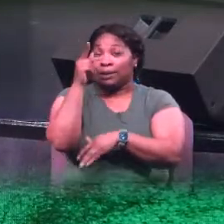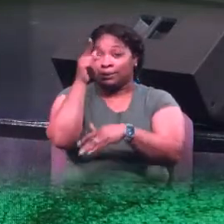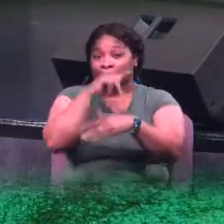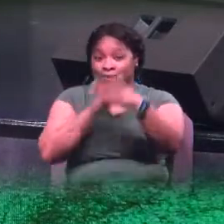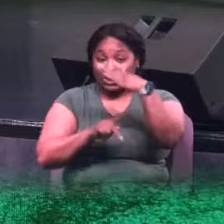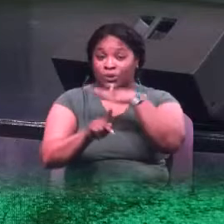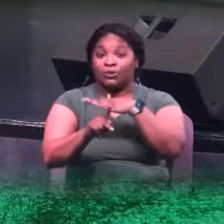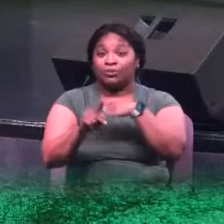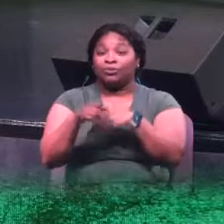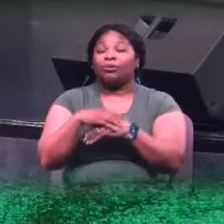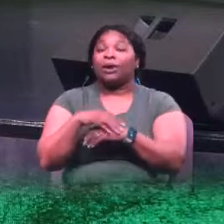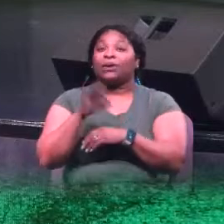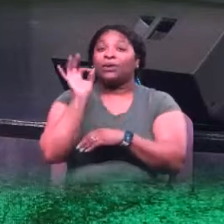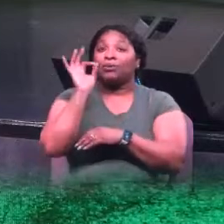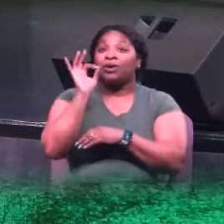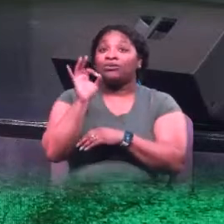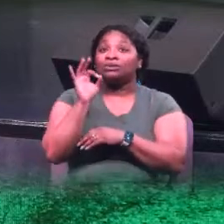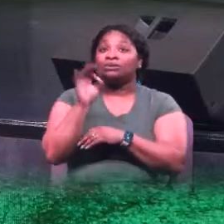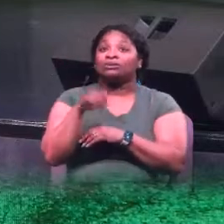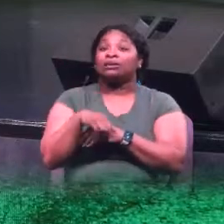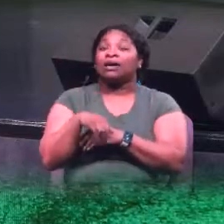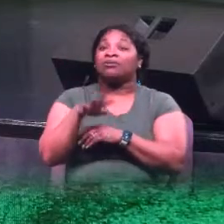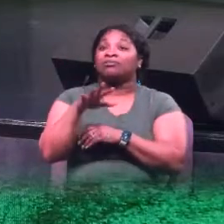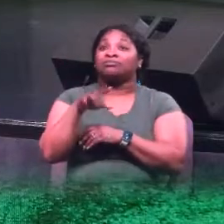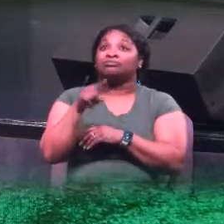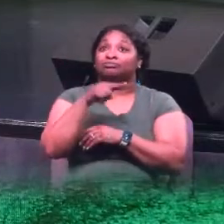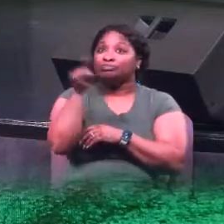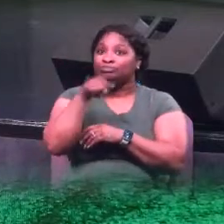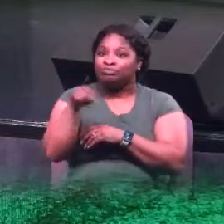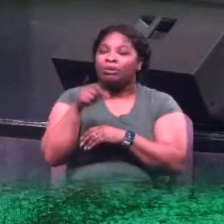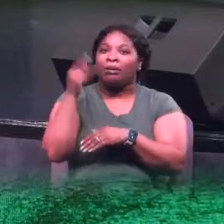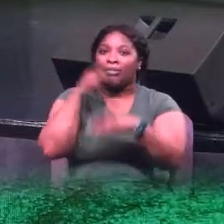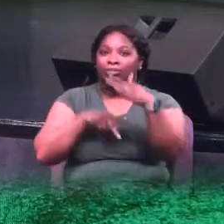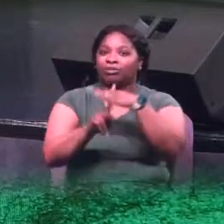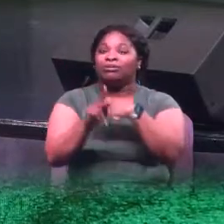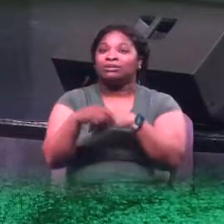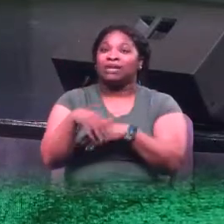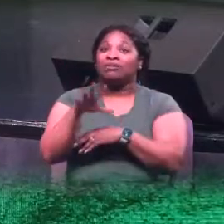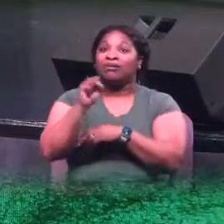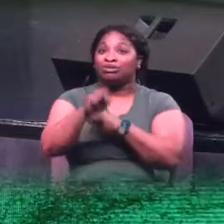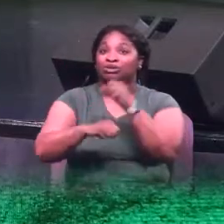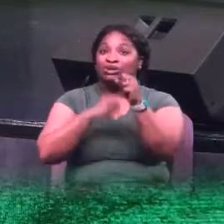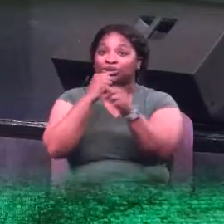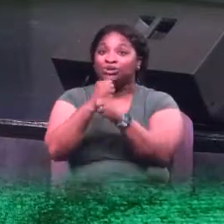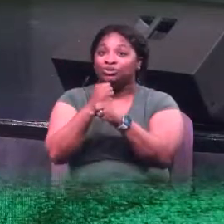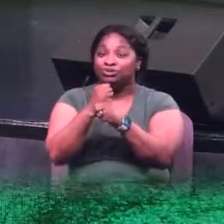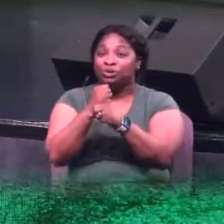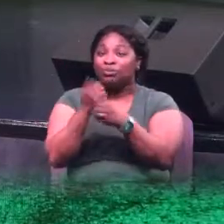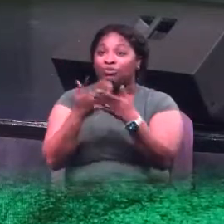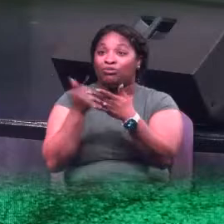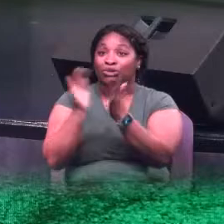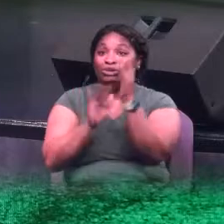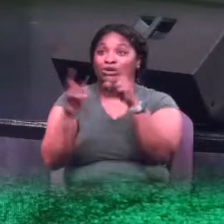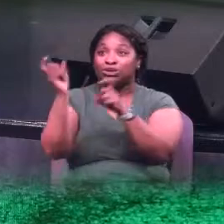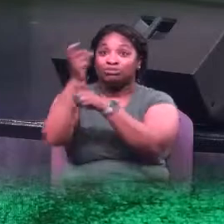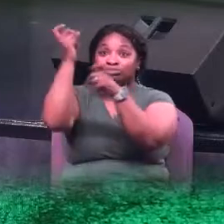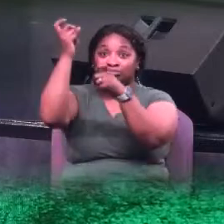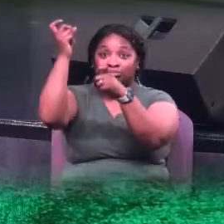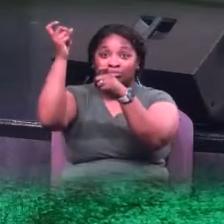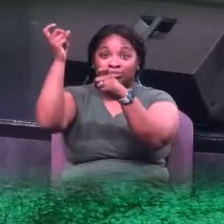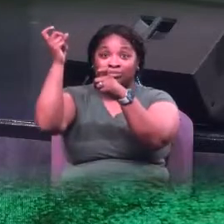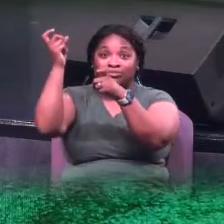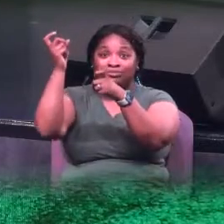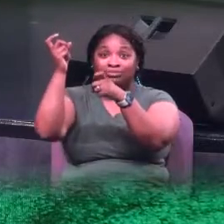500 years before Jesus' triumphant entry, 500 years before Palm Sunday, after